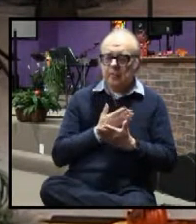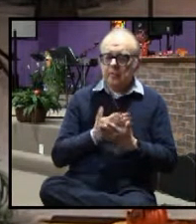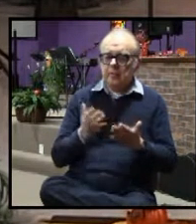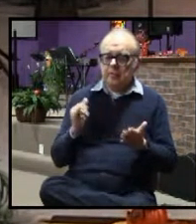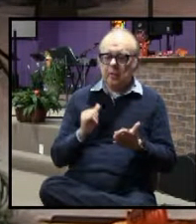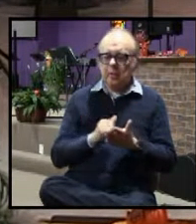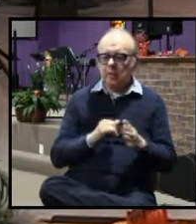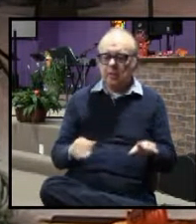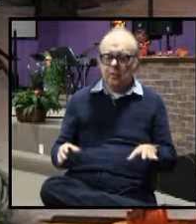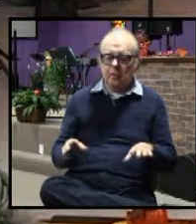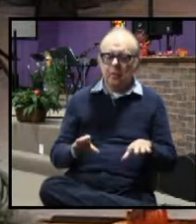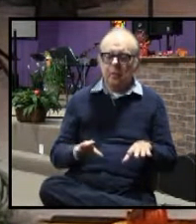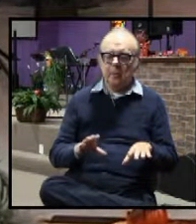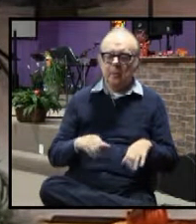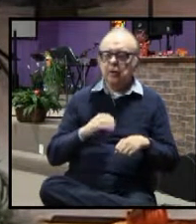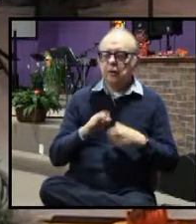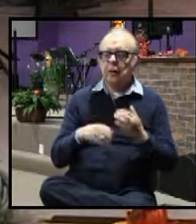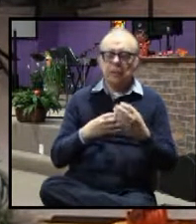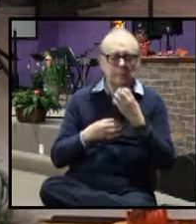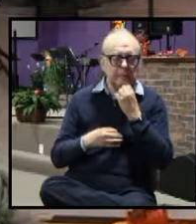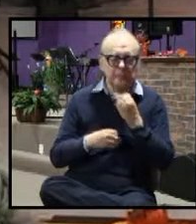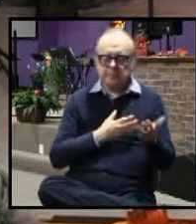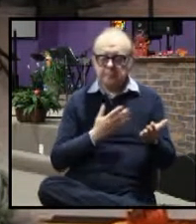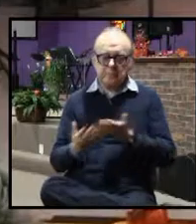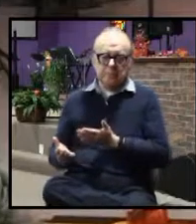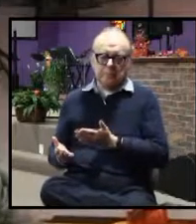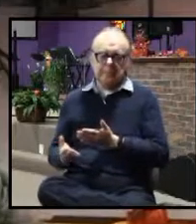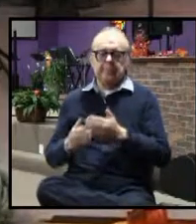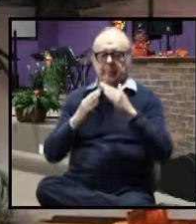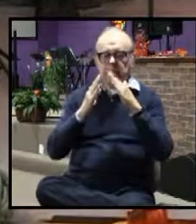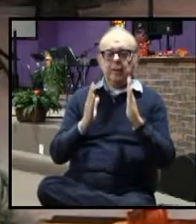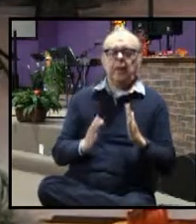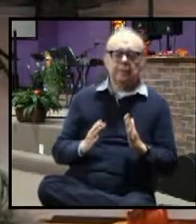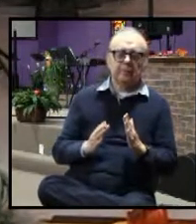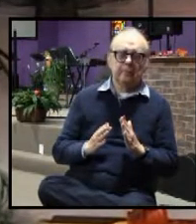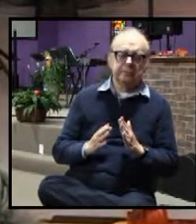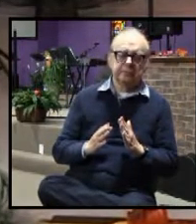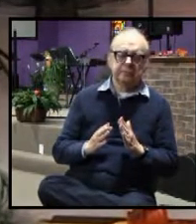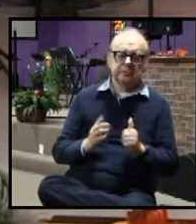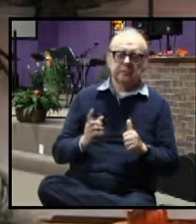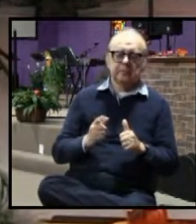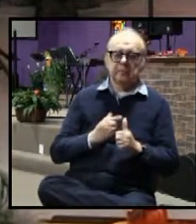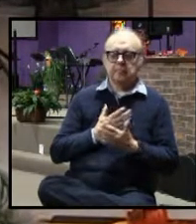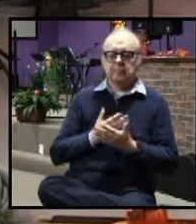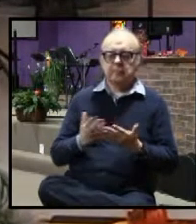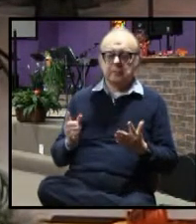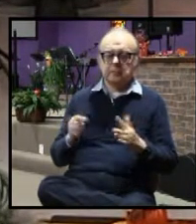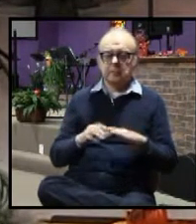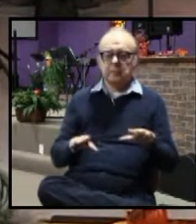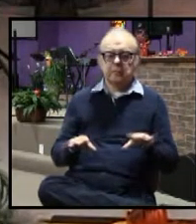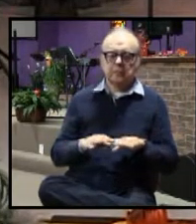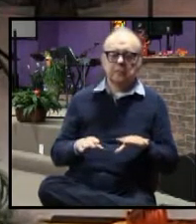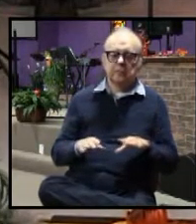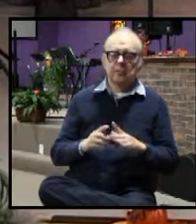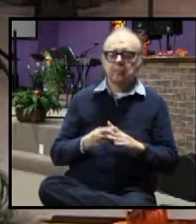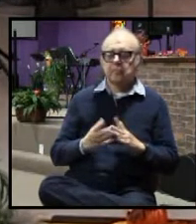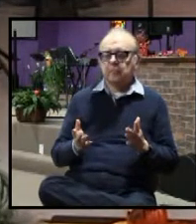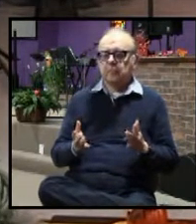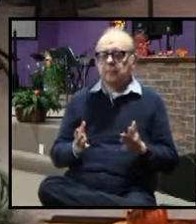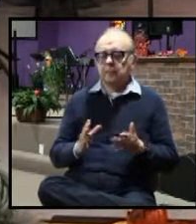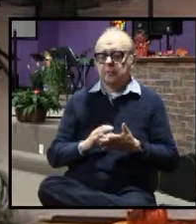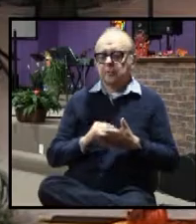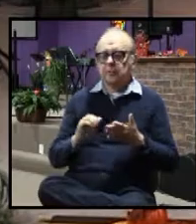One of the things that they did when they took all of the Jews and brought them into the concentration camps was the very first thing that they began to do was